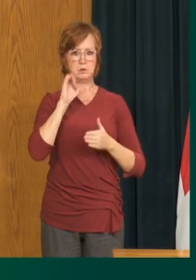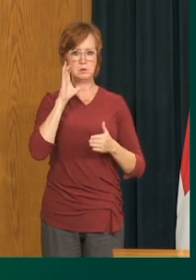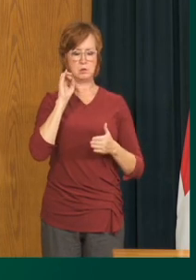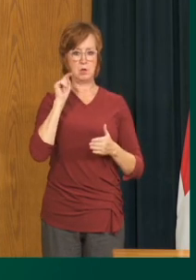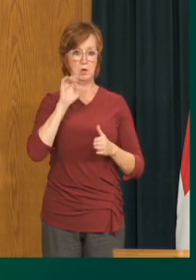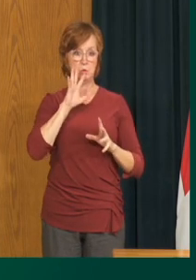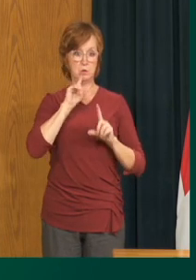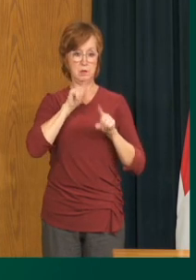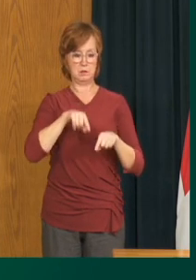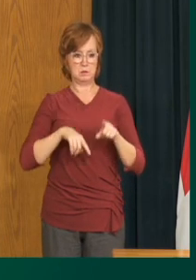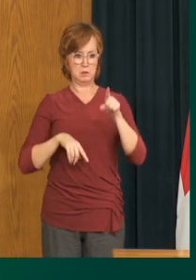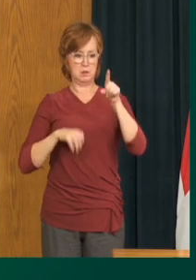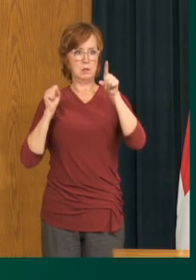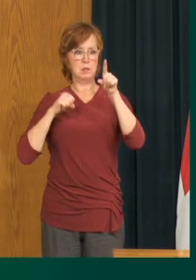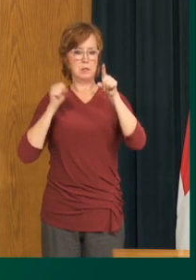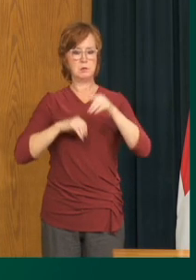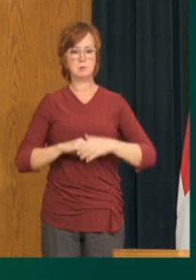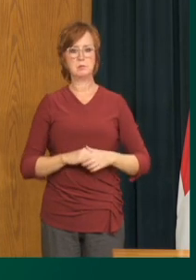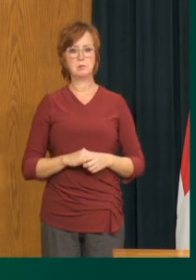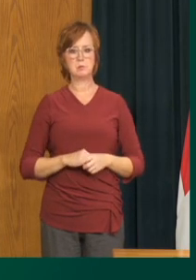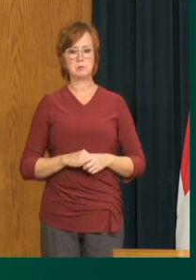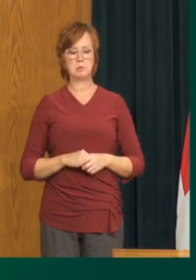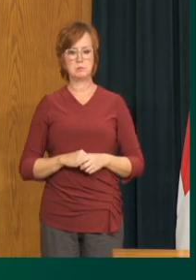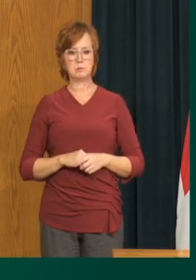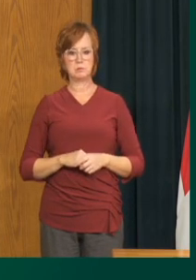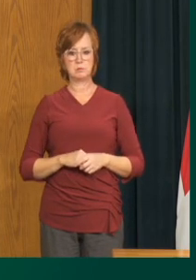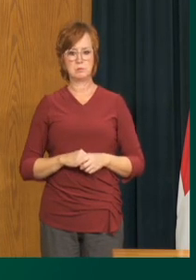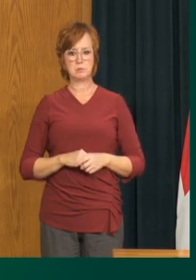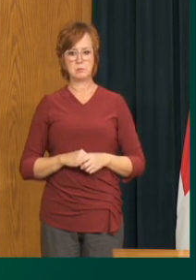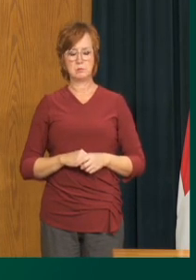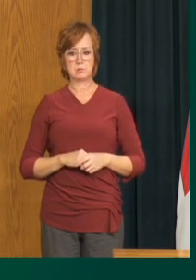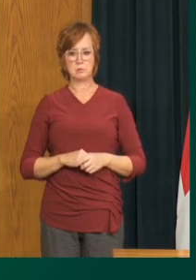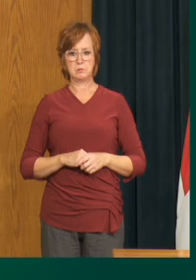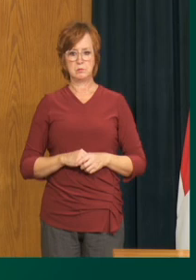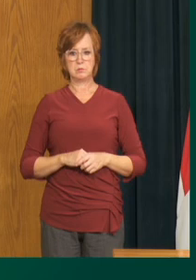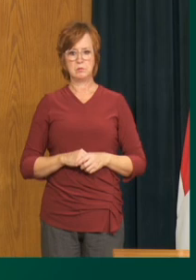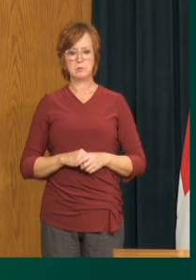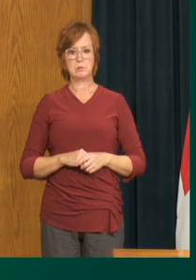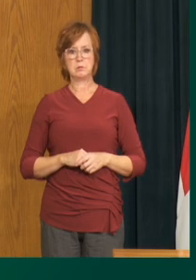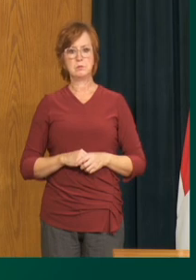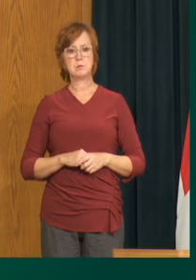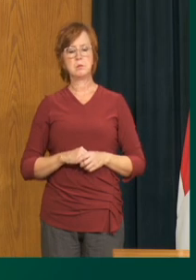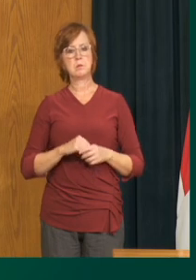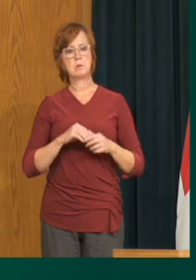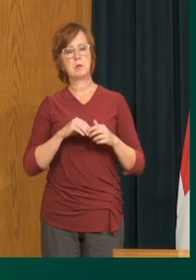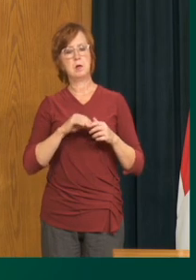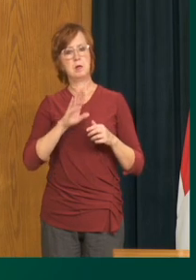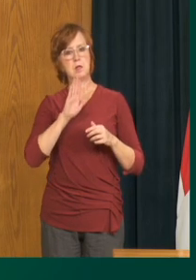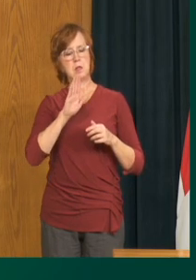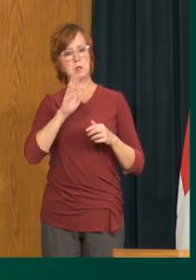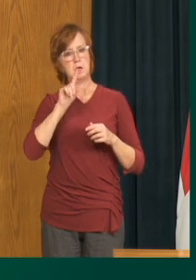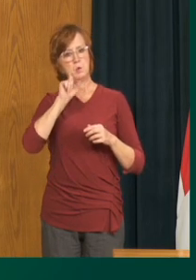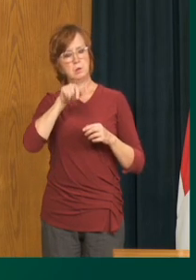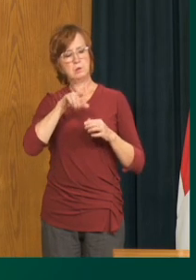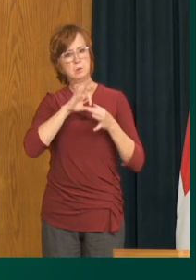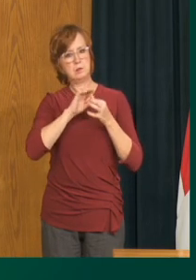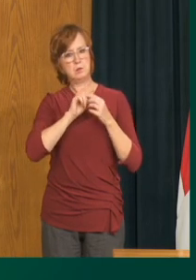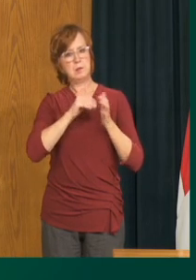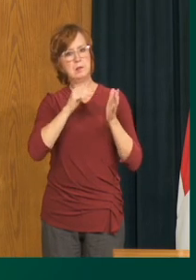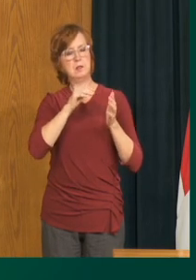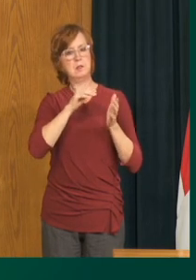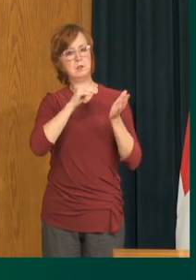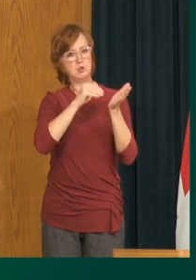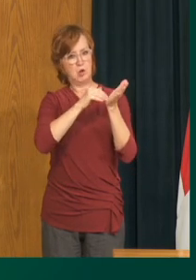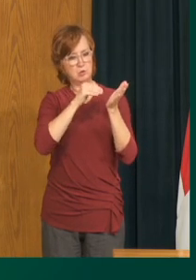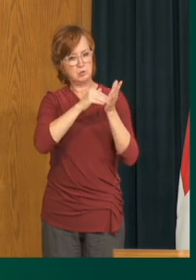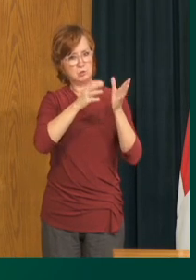Scott, are you there? I am. The questions around private practice, physician offices, and I guess, we have been